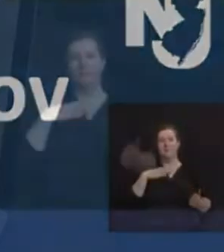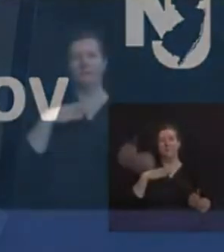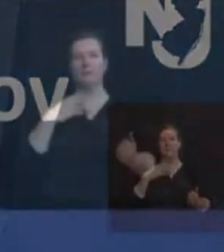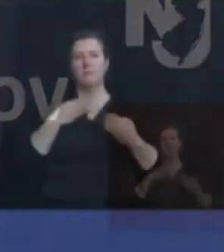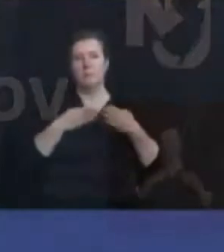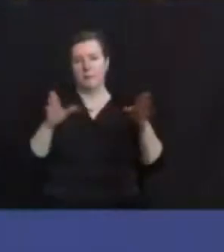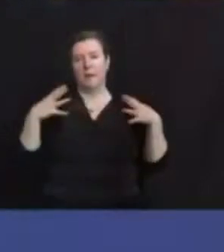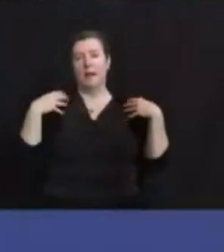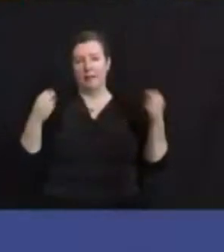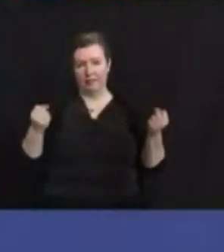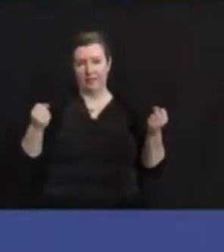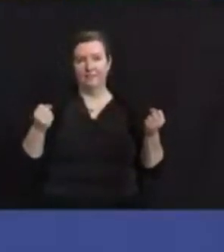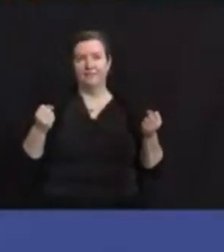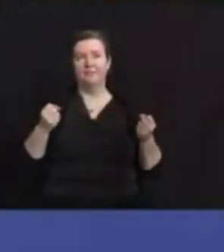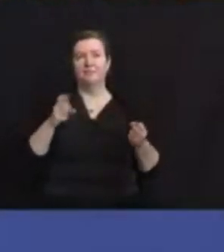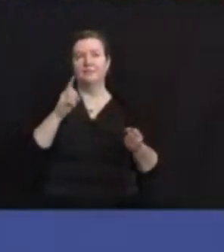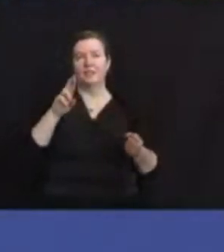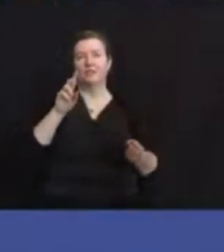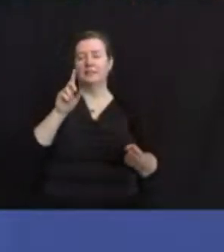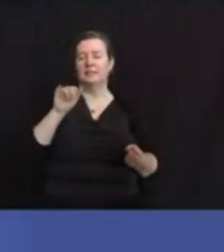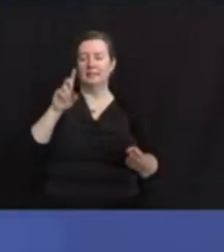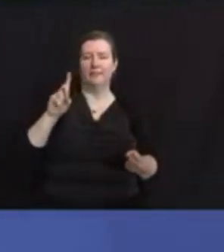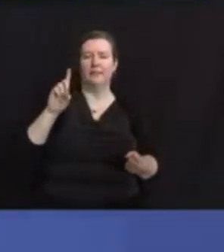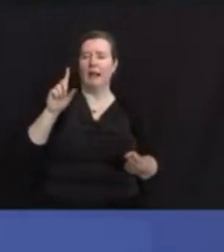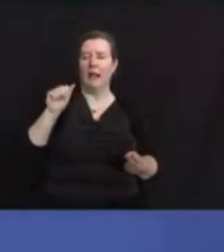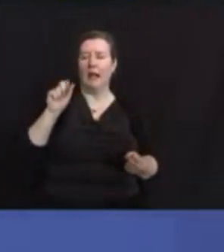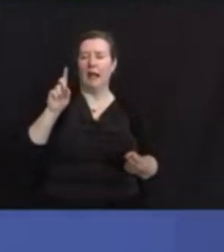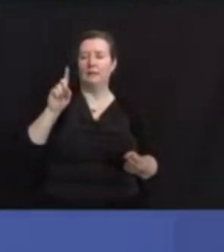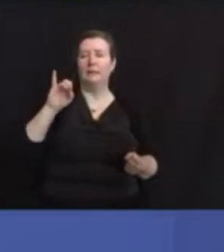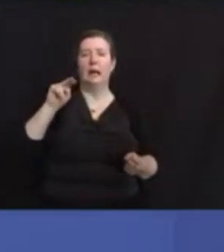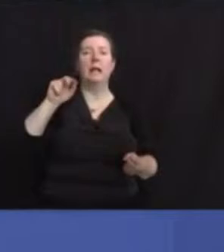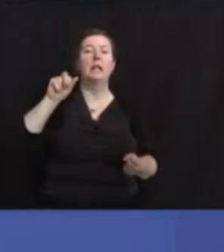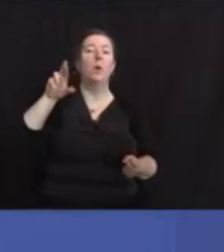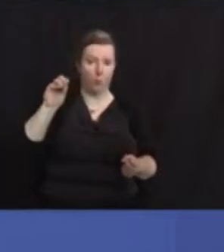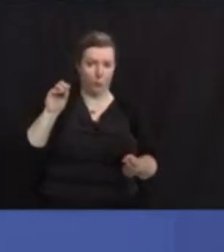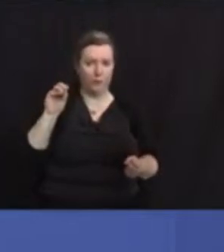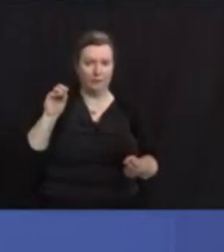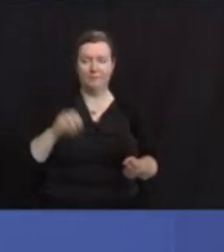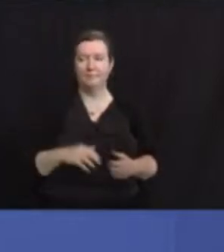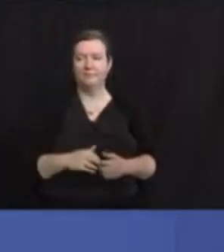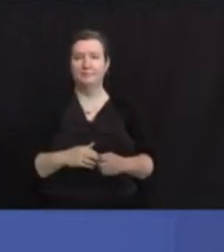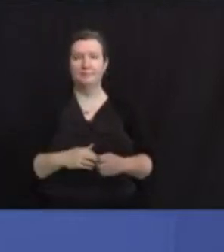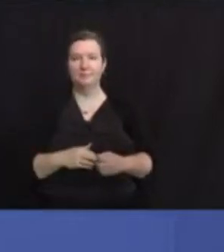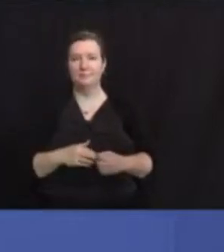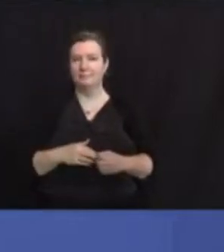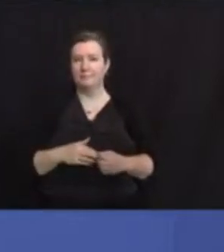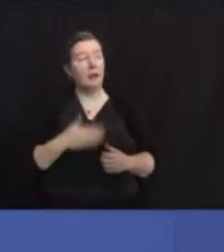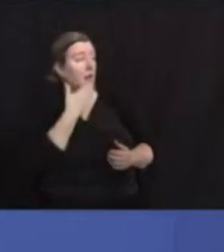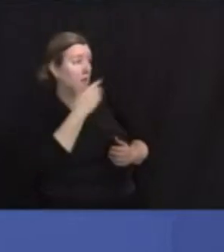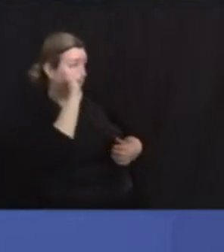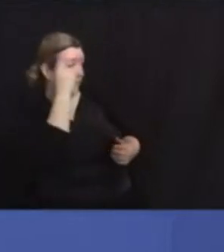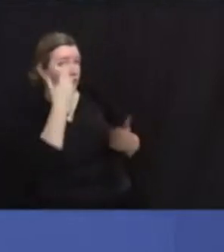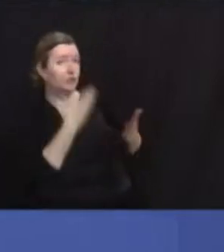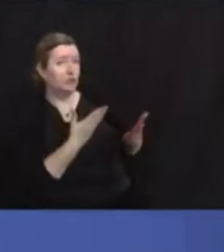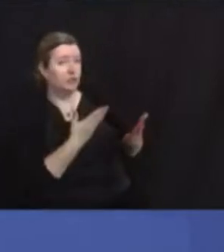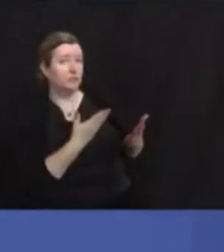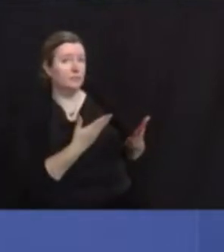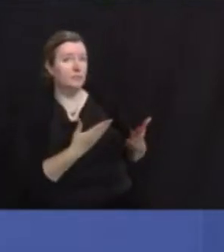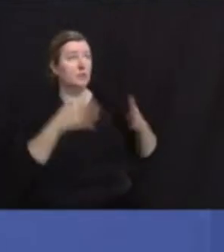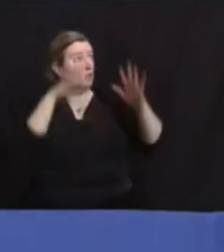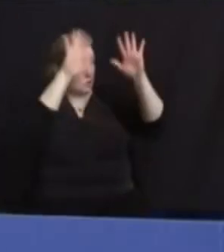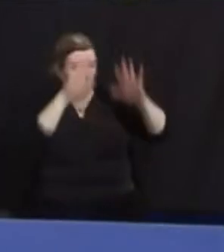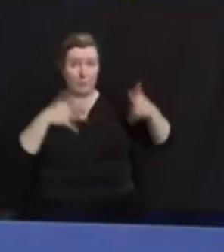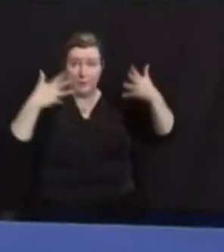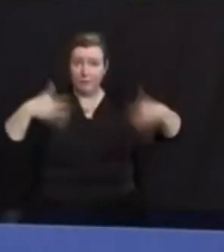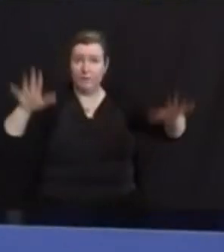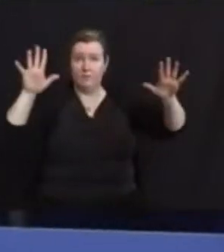Adnero. Thank you, Governor. Good morning. With the storm behind us, regular vaccination is resuming in the state.